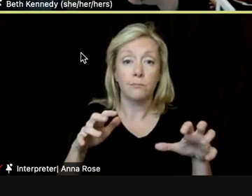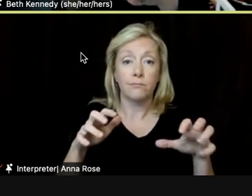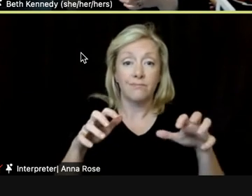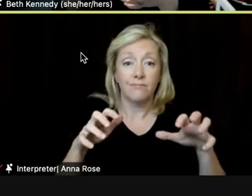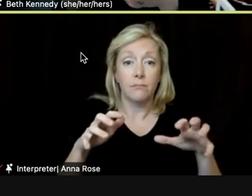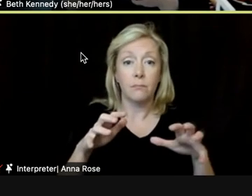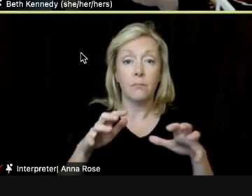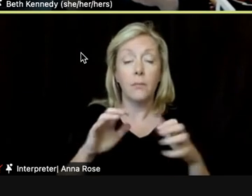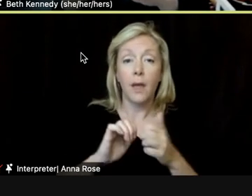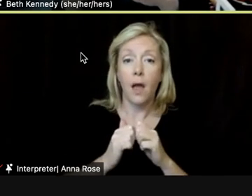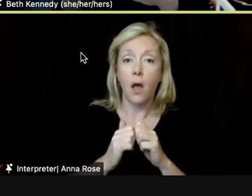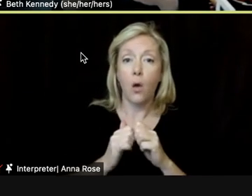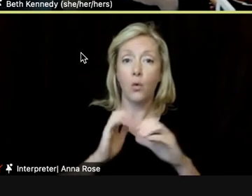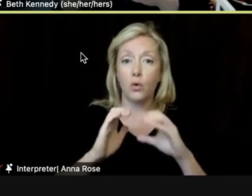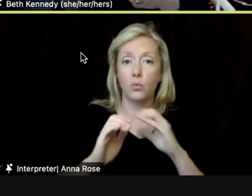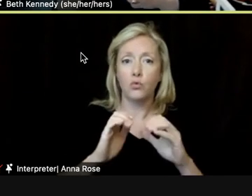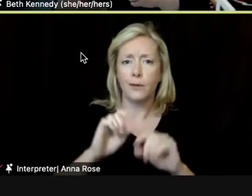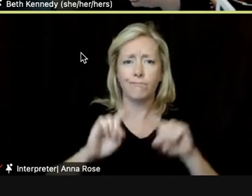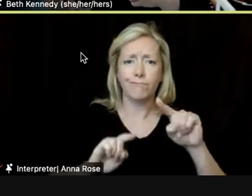communicating on